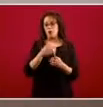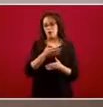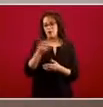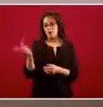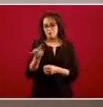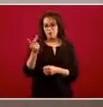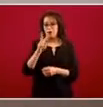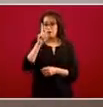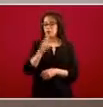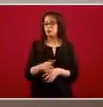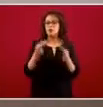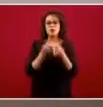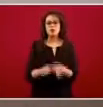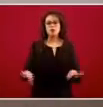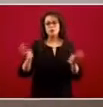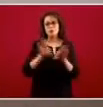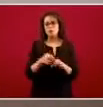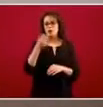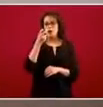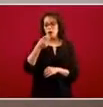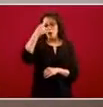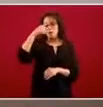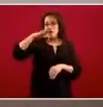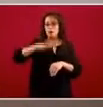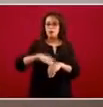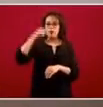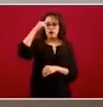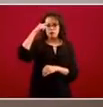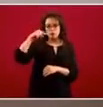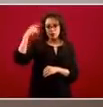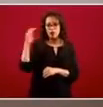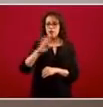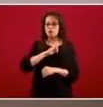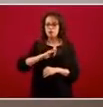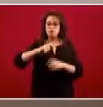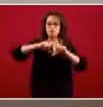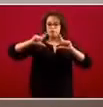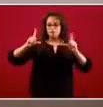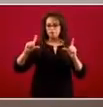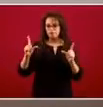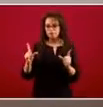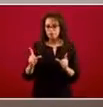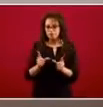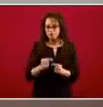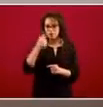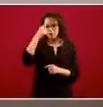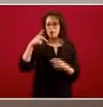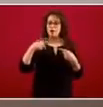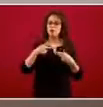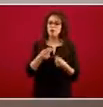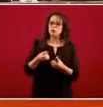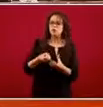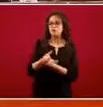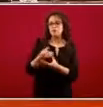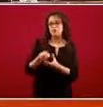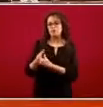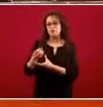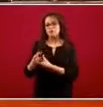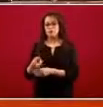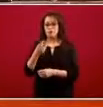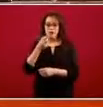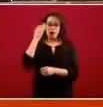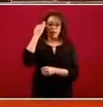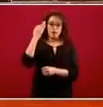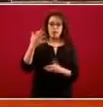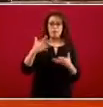Thank you so much, Doctor. We will continue a little bit later in a question session so you